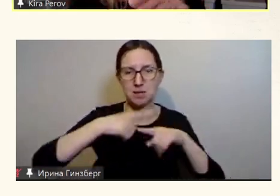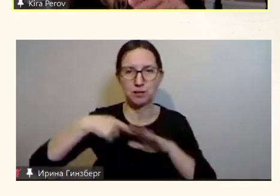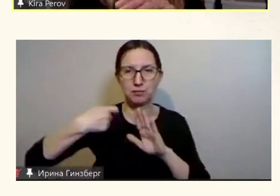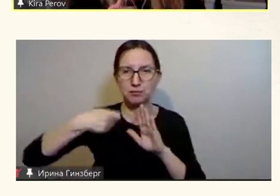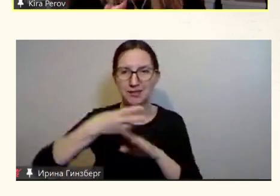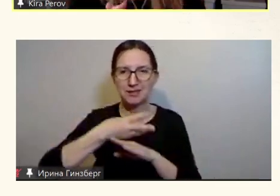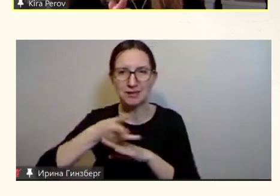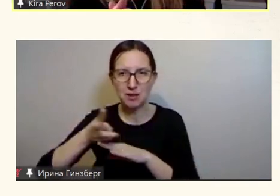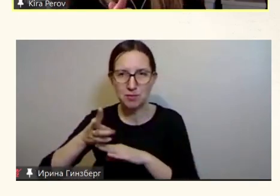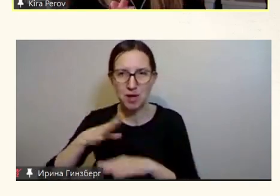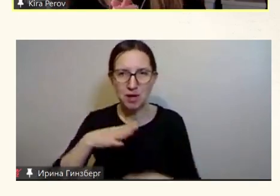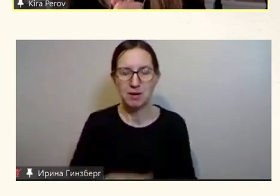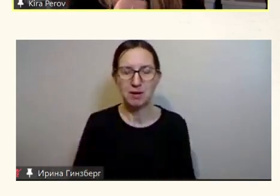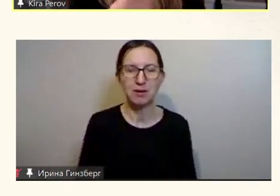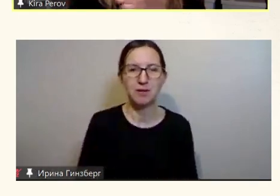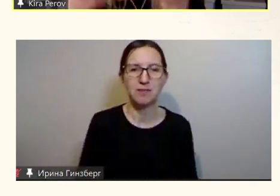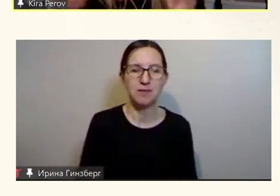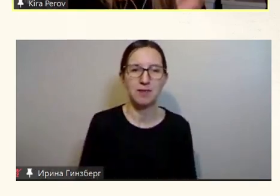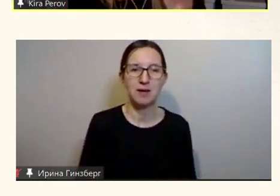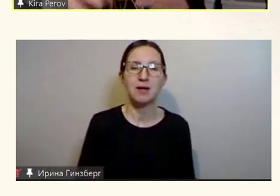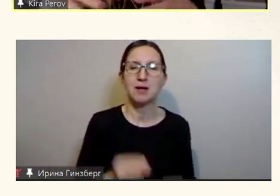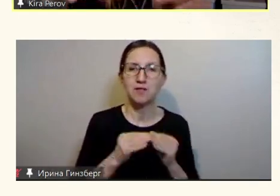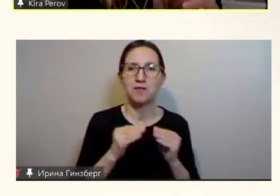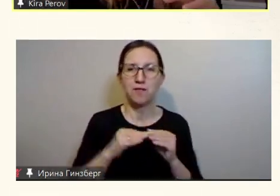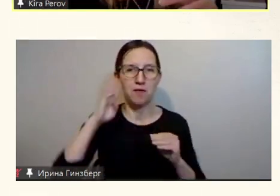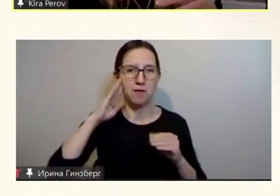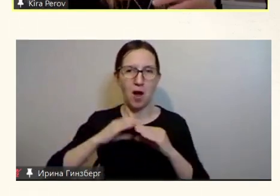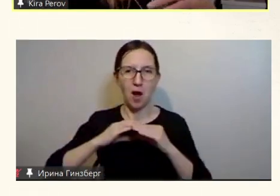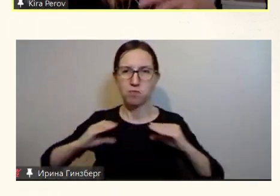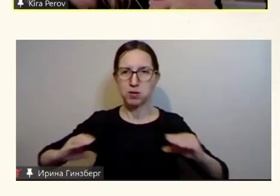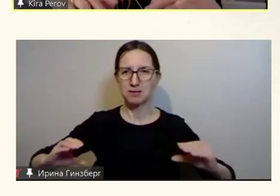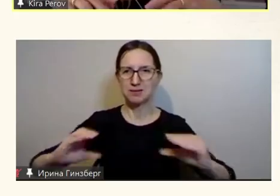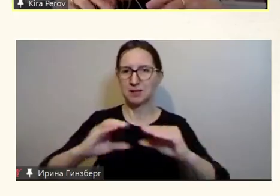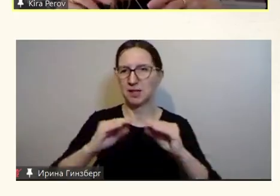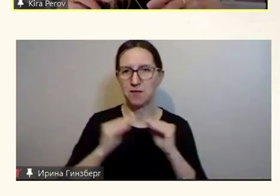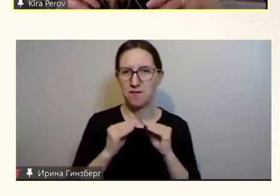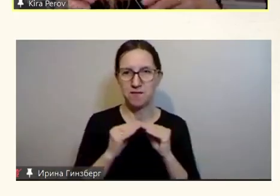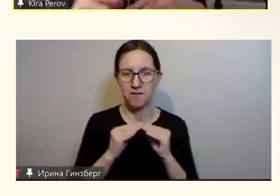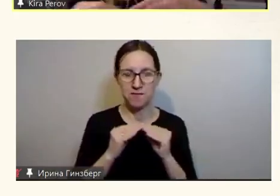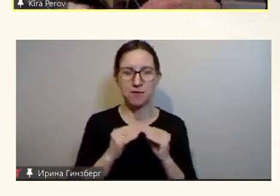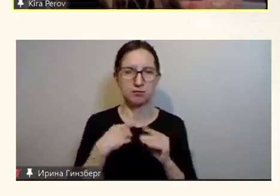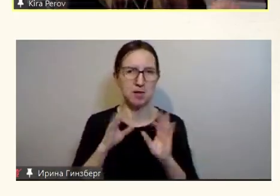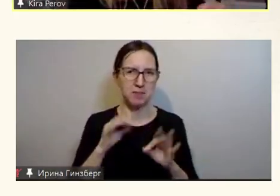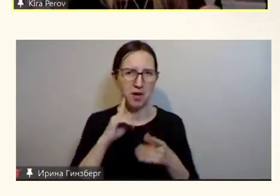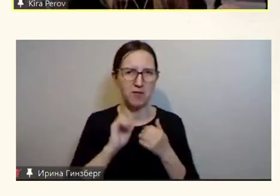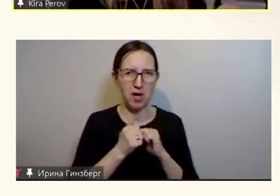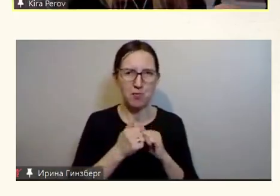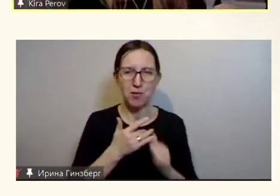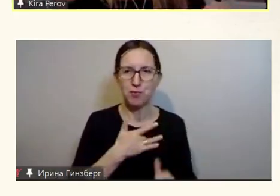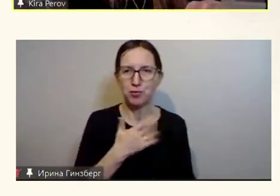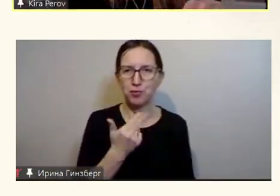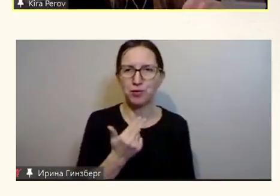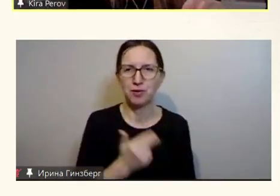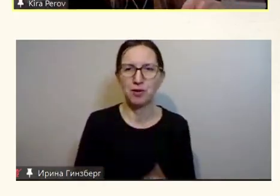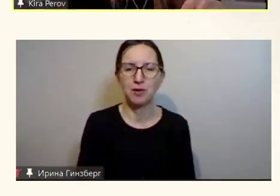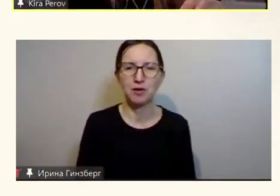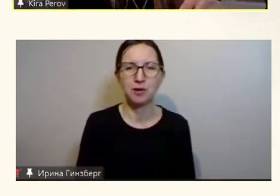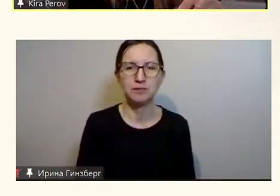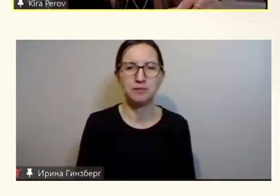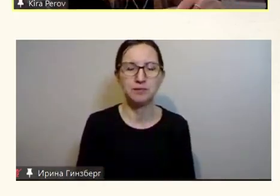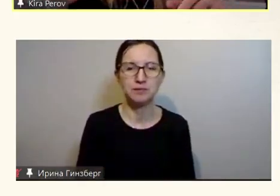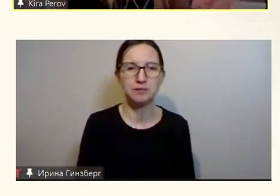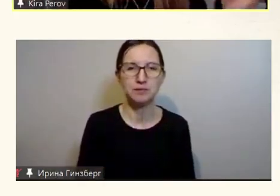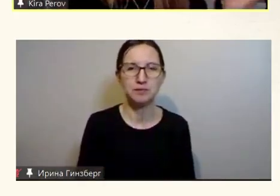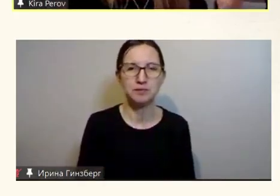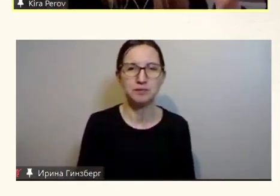do everything sideways because with him, the reason for a pool, or maybe we built a